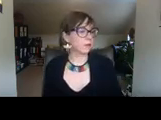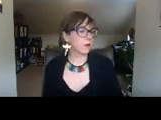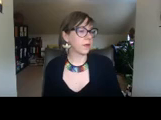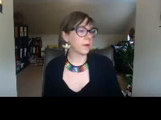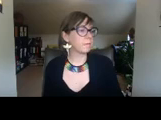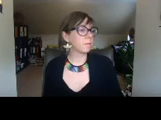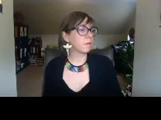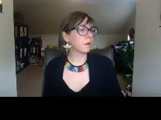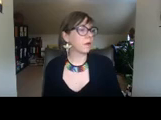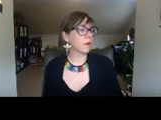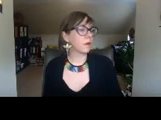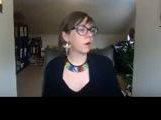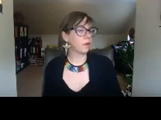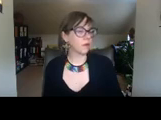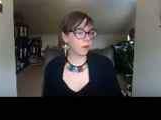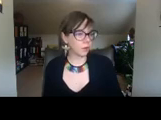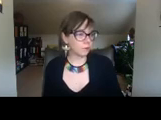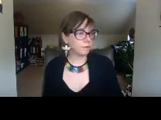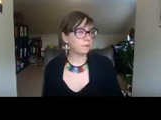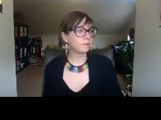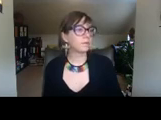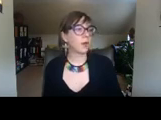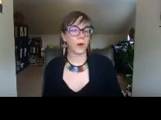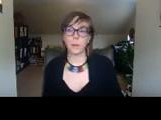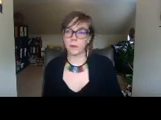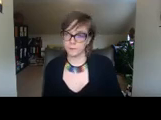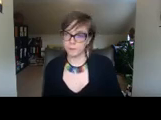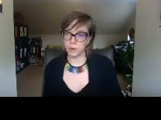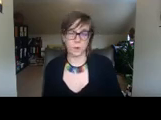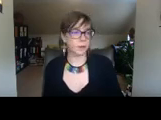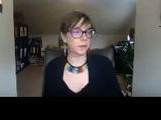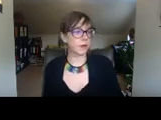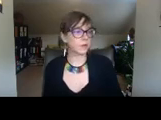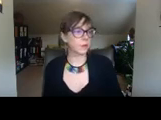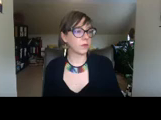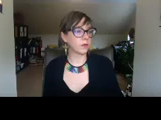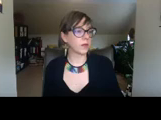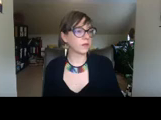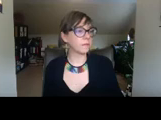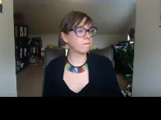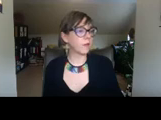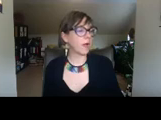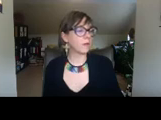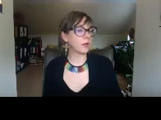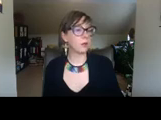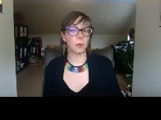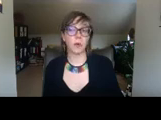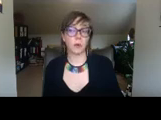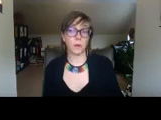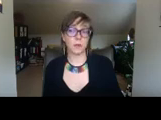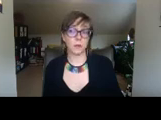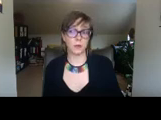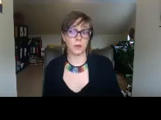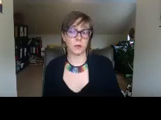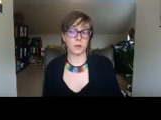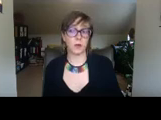half of that. Over the phone, it went up to 137, and video remote, it